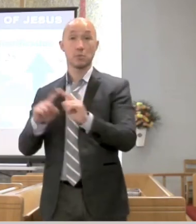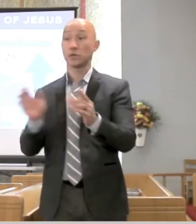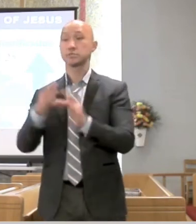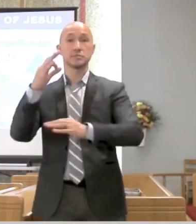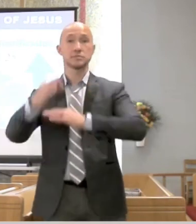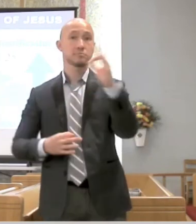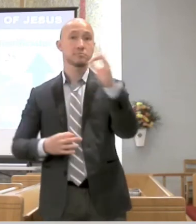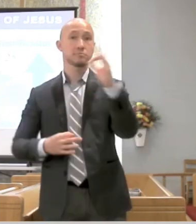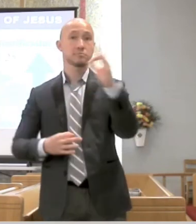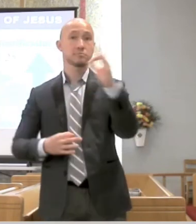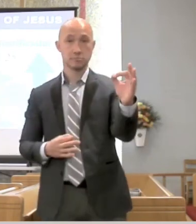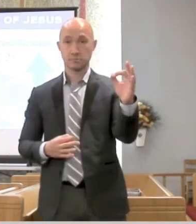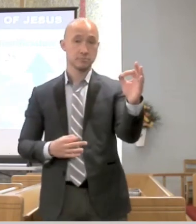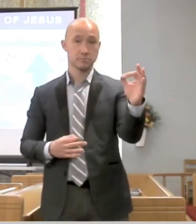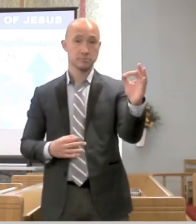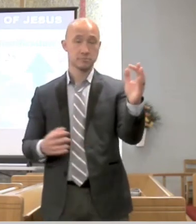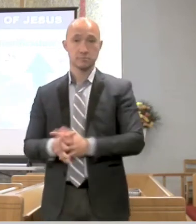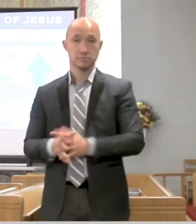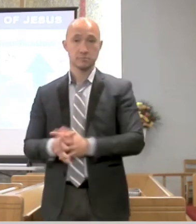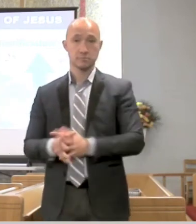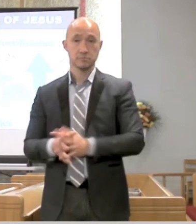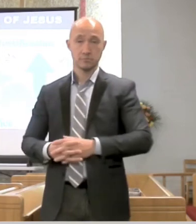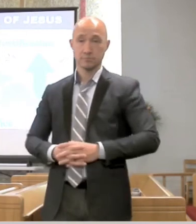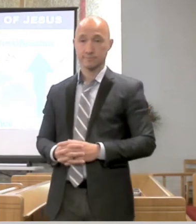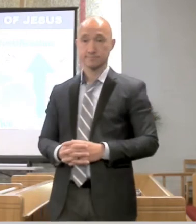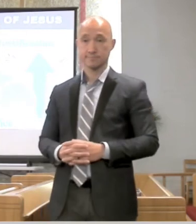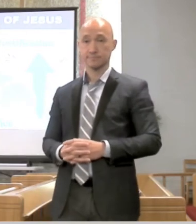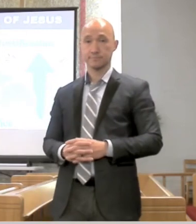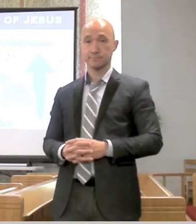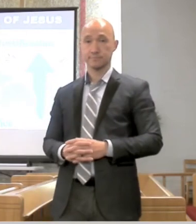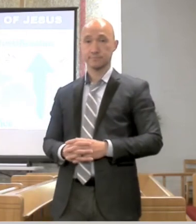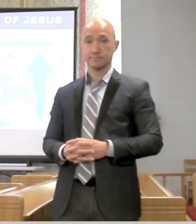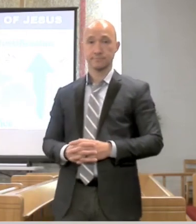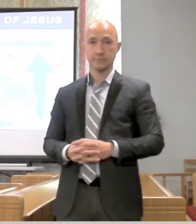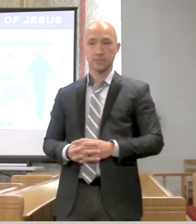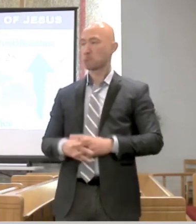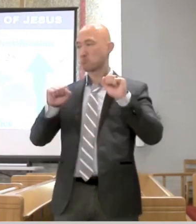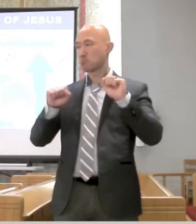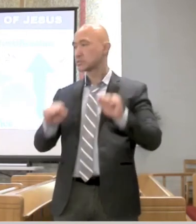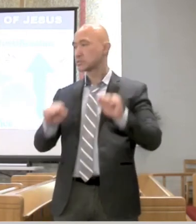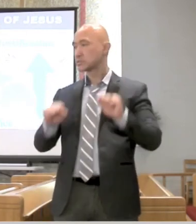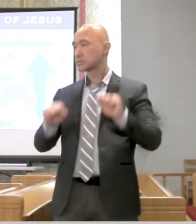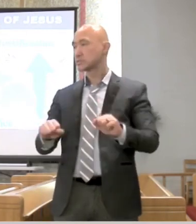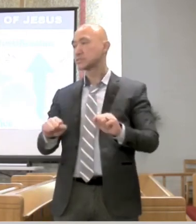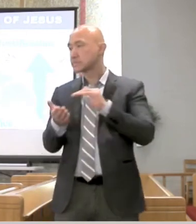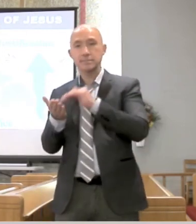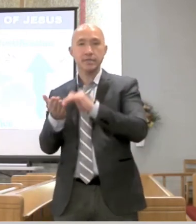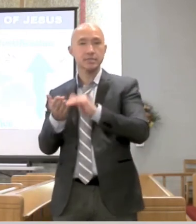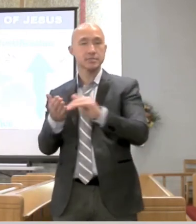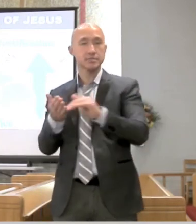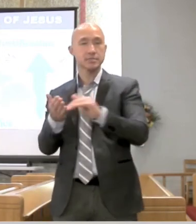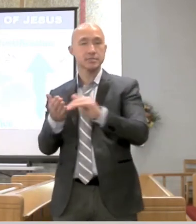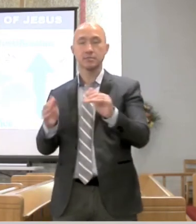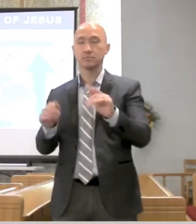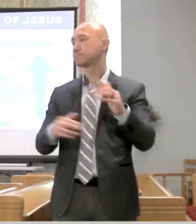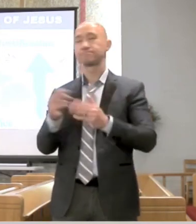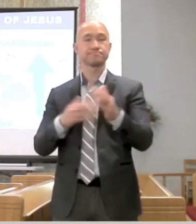We are Barabbas, guilty as sin, no matter how you try to justify it. There was no way